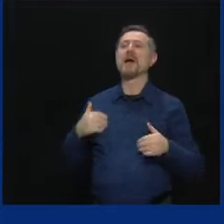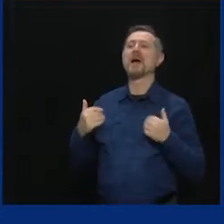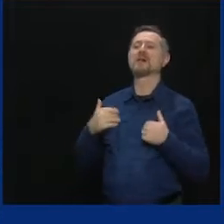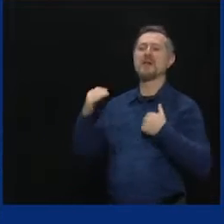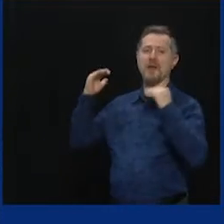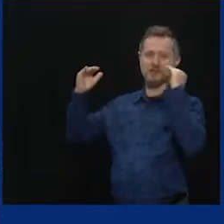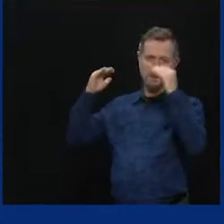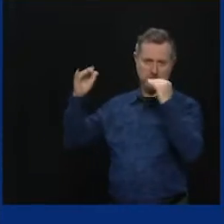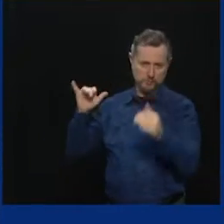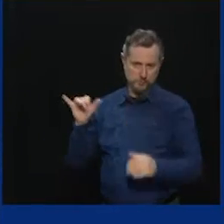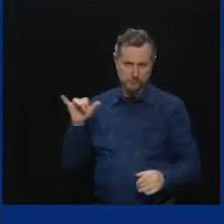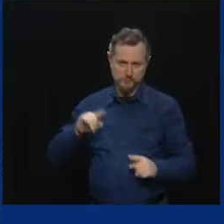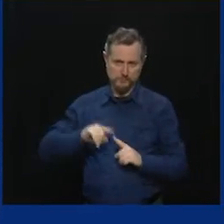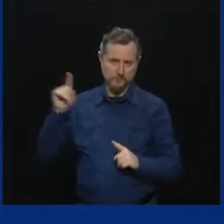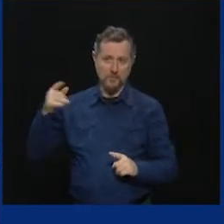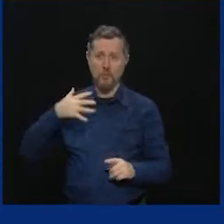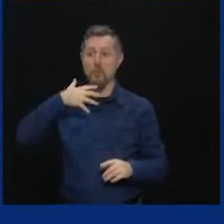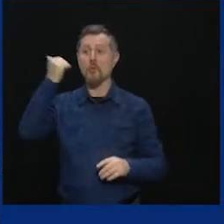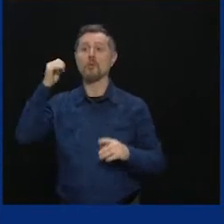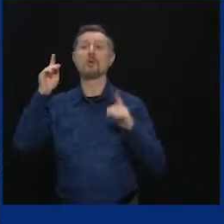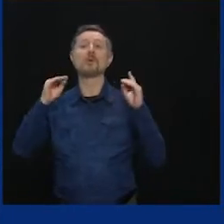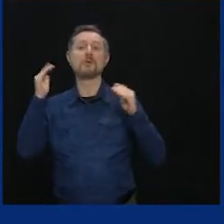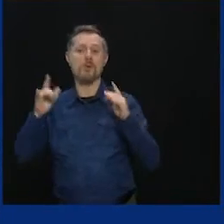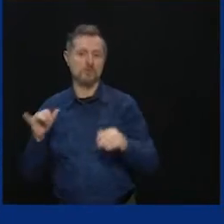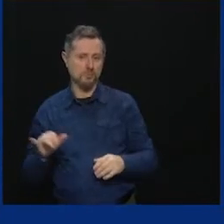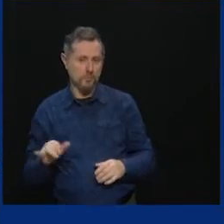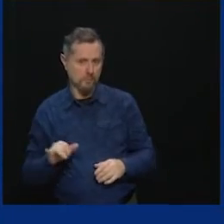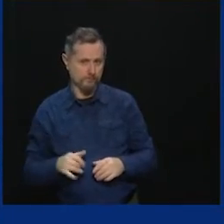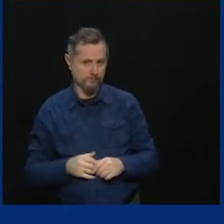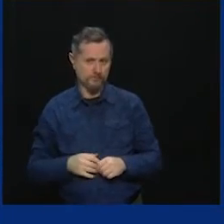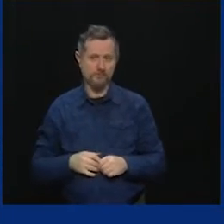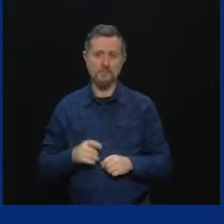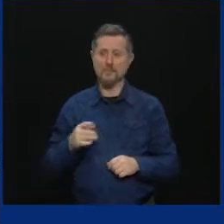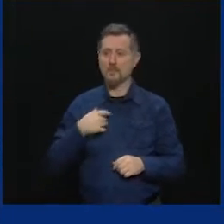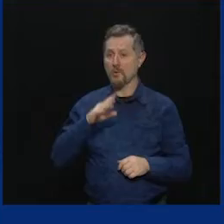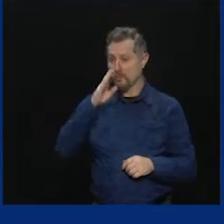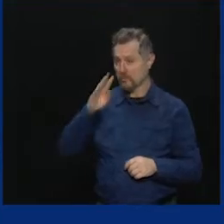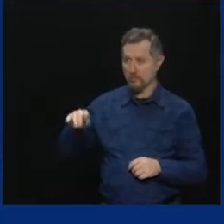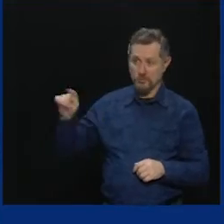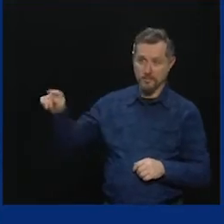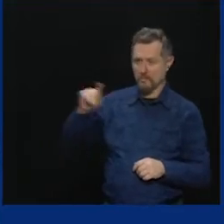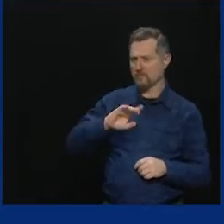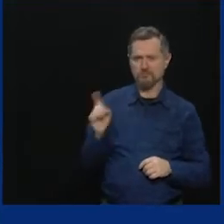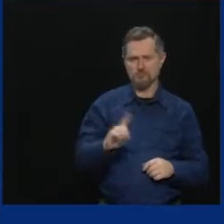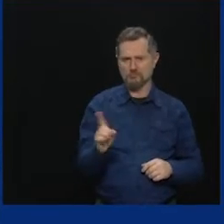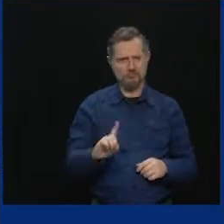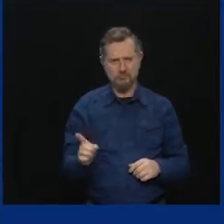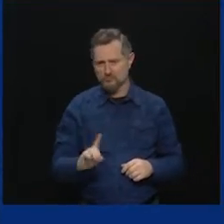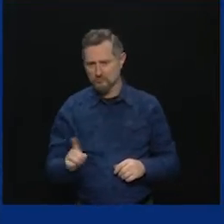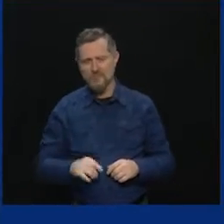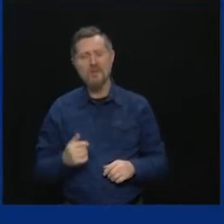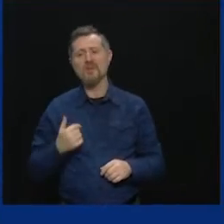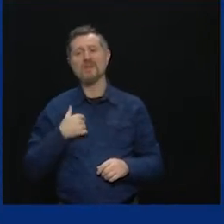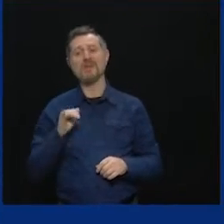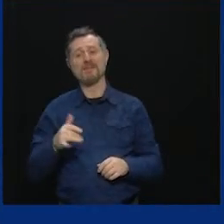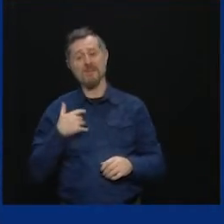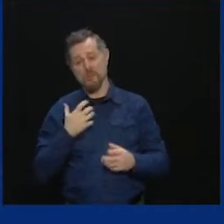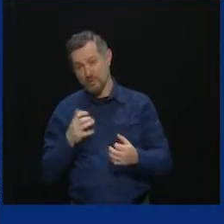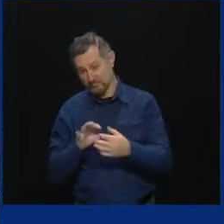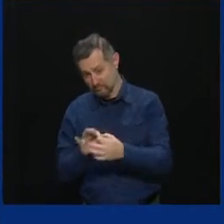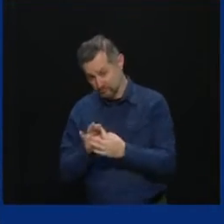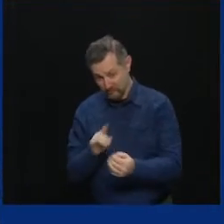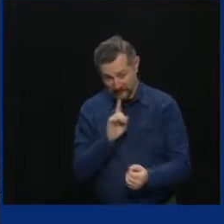many older adults as well, that we cannot write off. Because if we can bring them back in